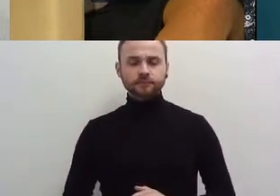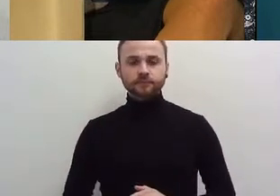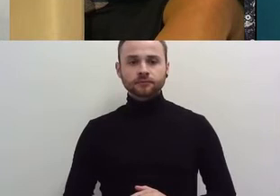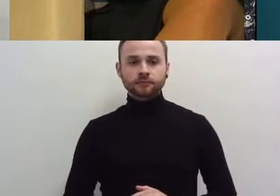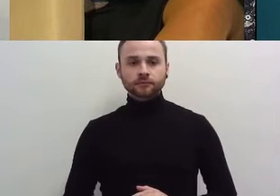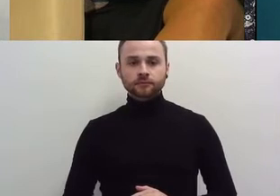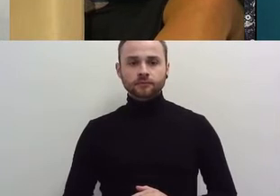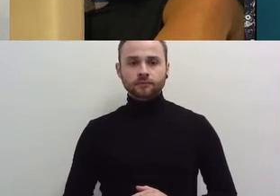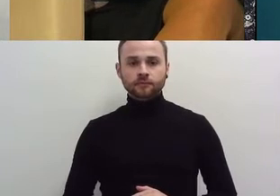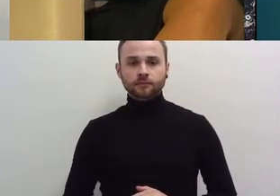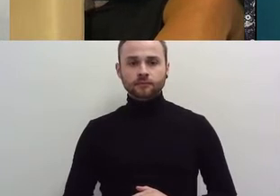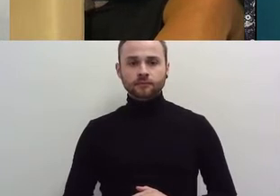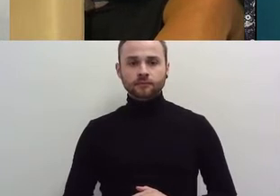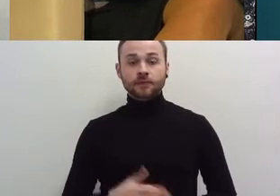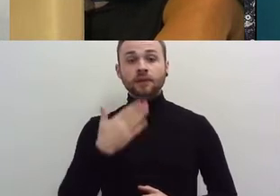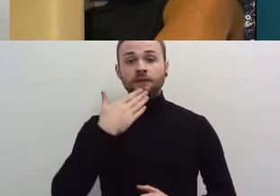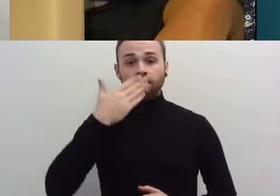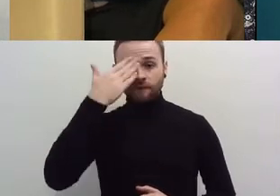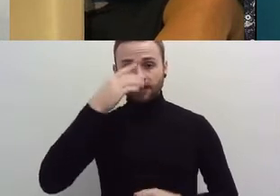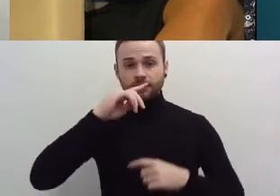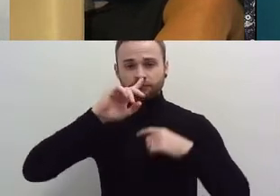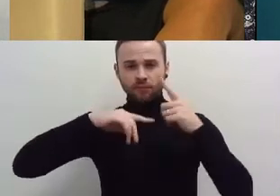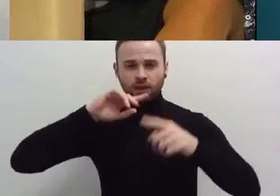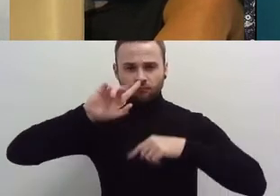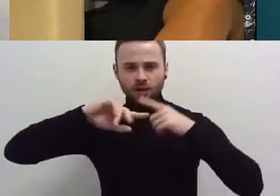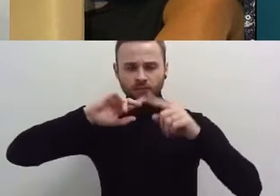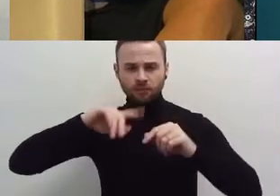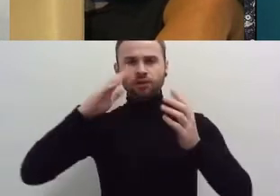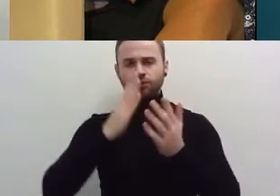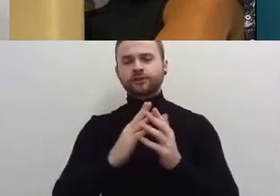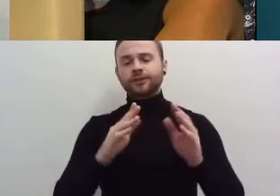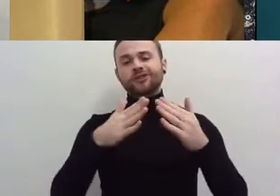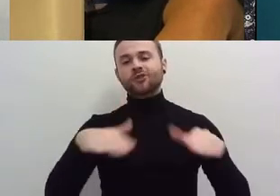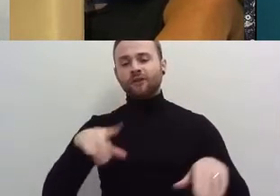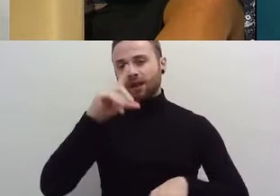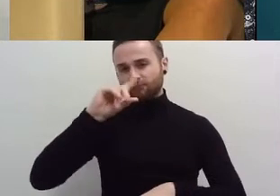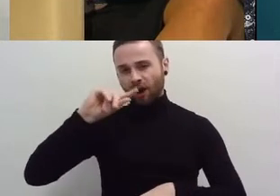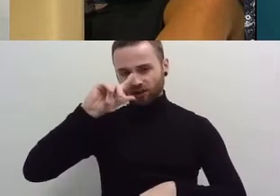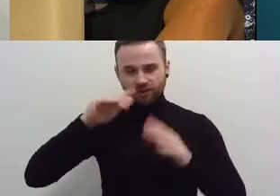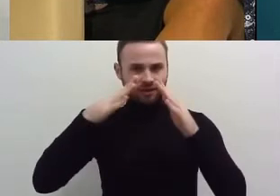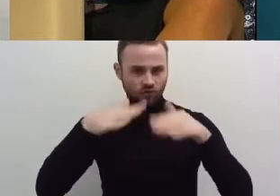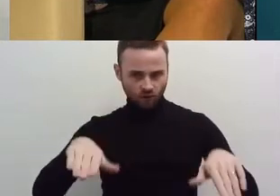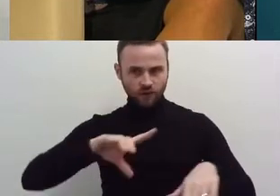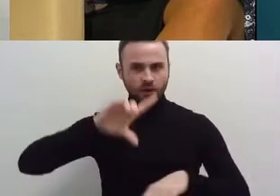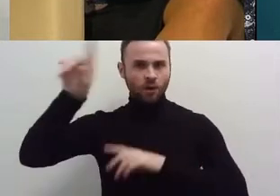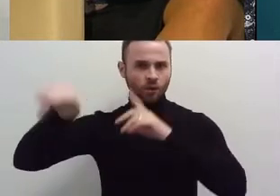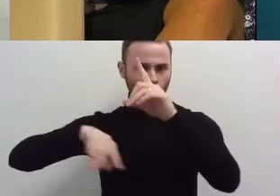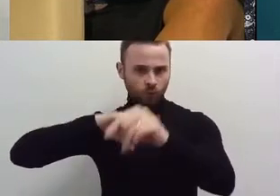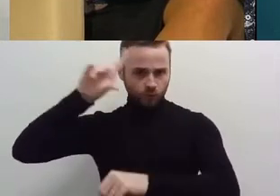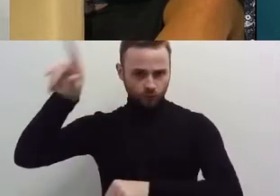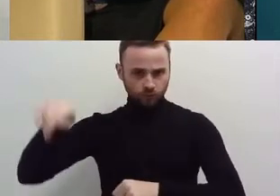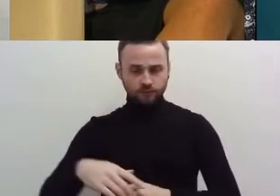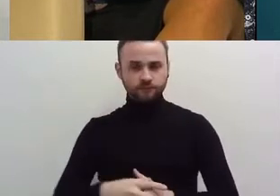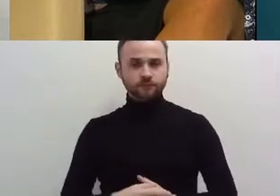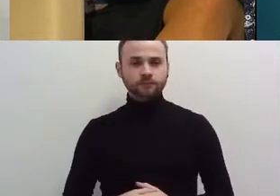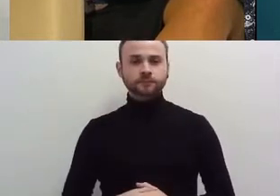3-day camps for our teenagers, and we all participated today. we can plan one day trips